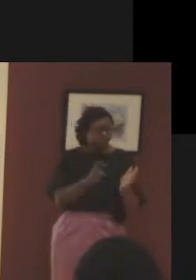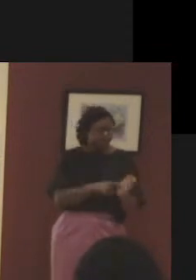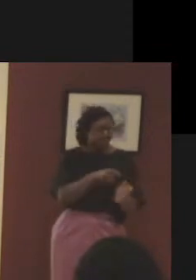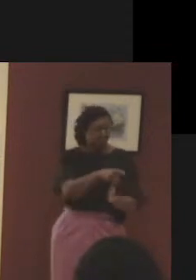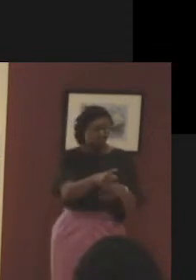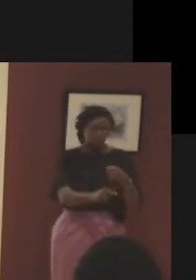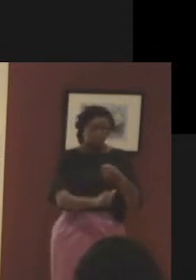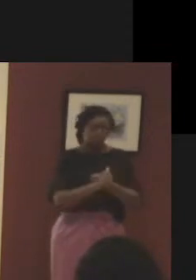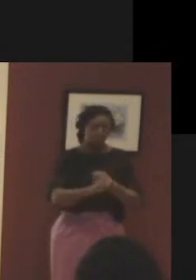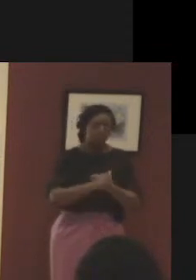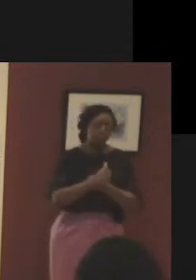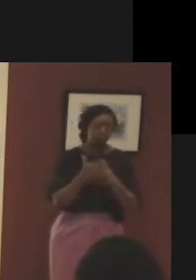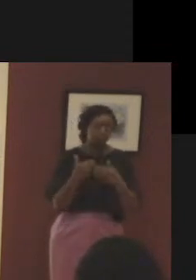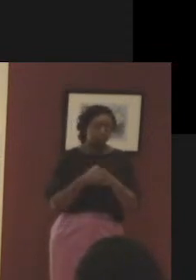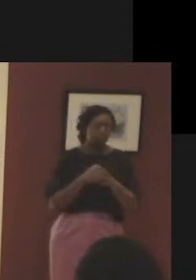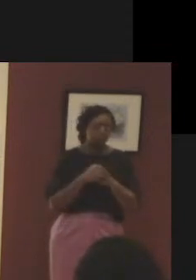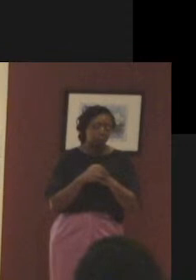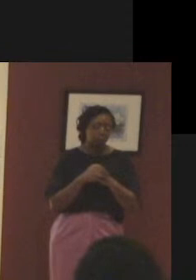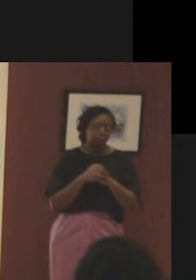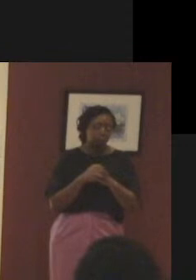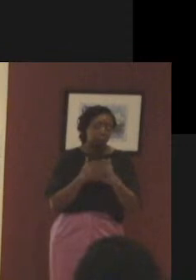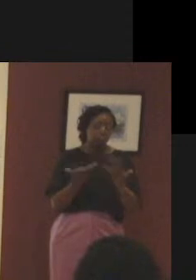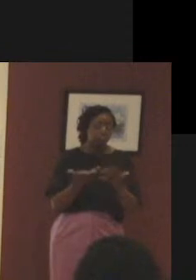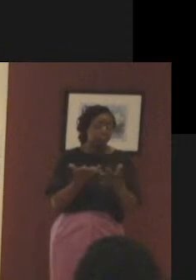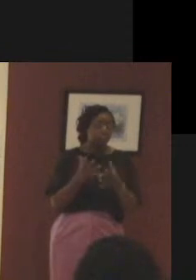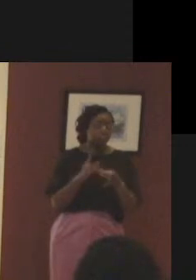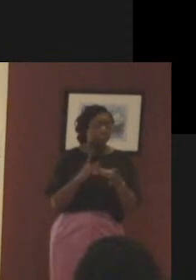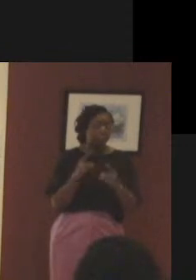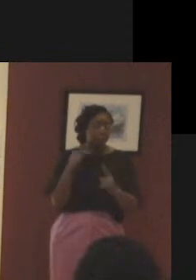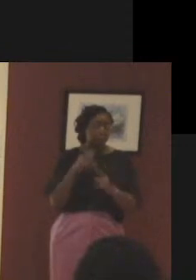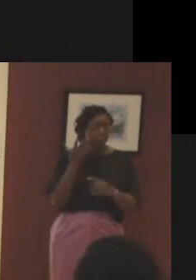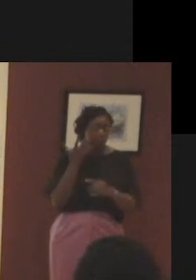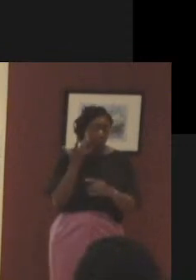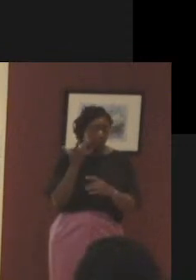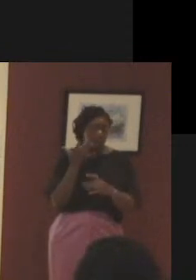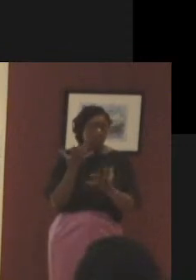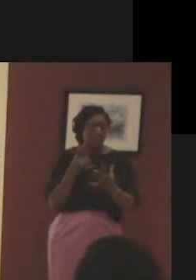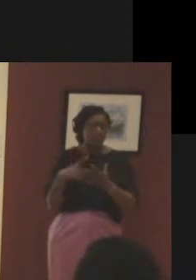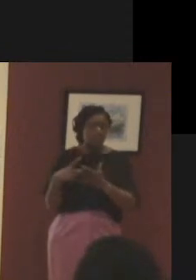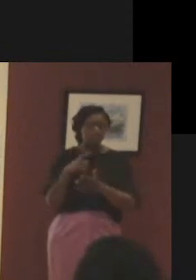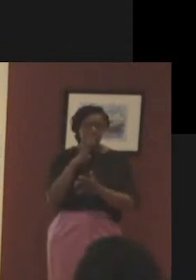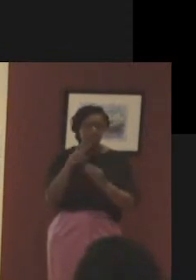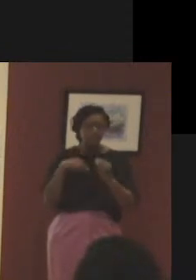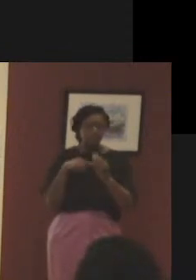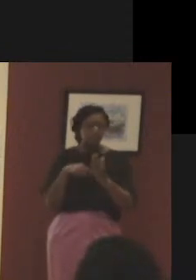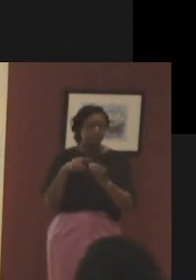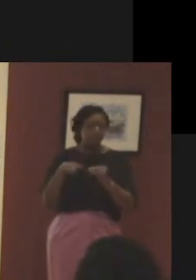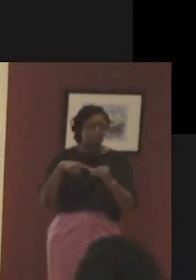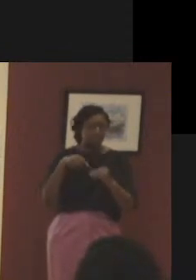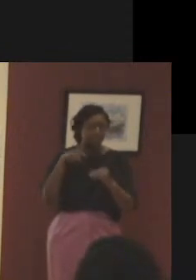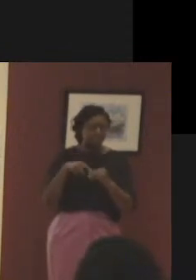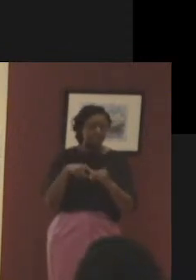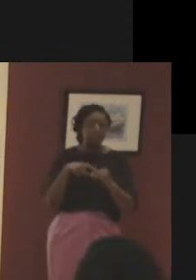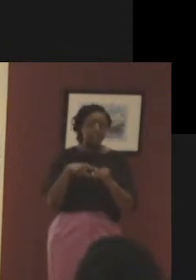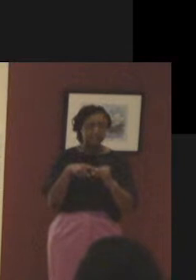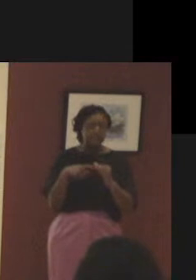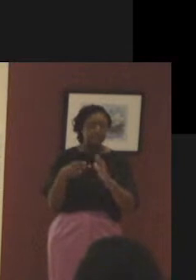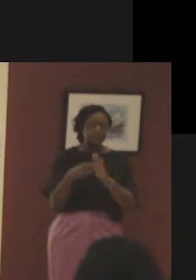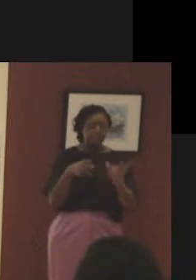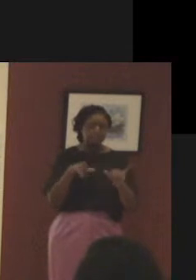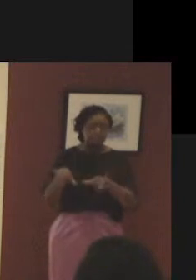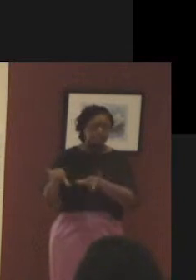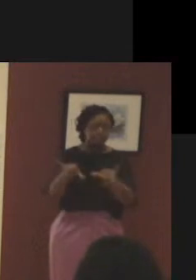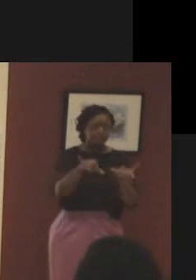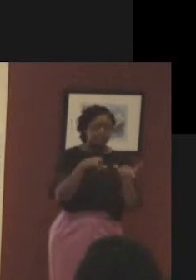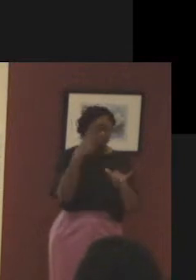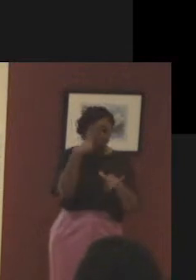threat. So I say all of this to talk about sort of the stereotype of physical prowess, threat of the Black